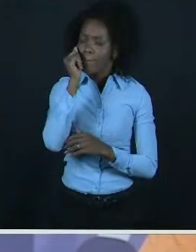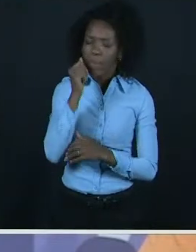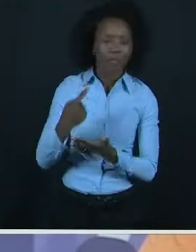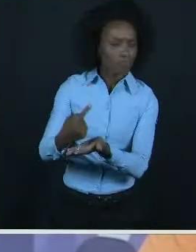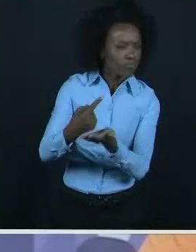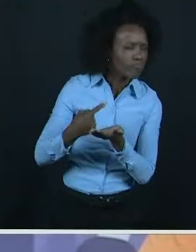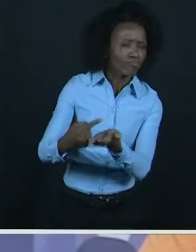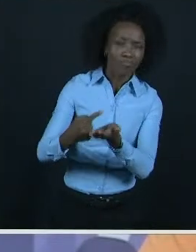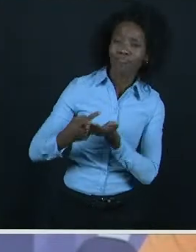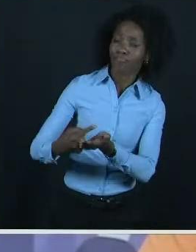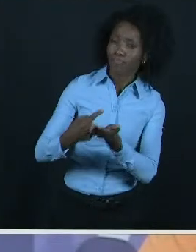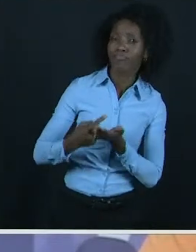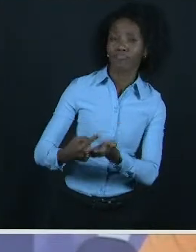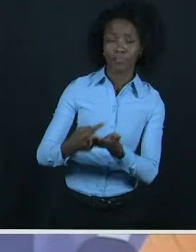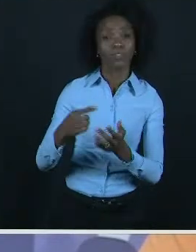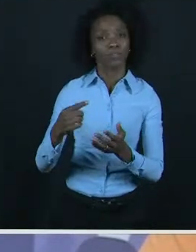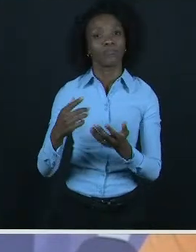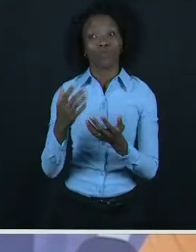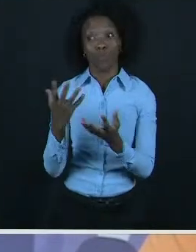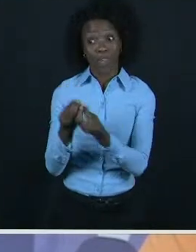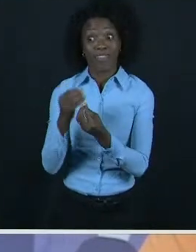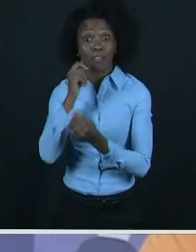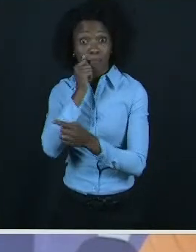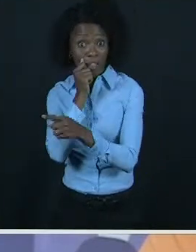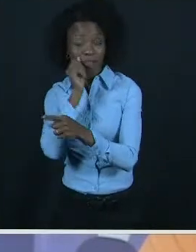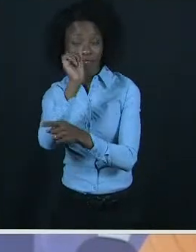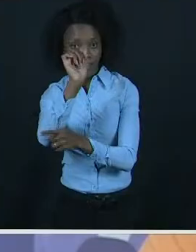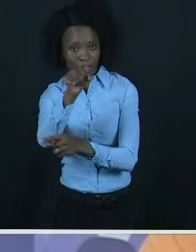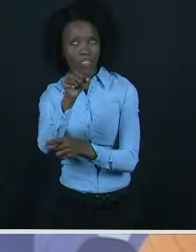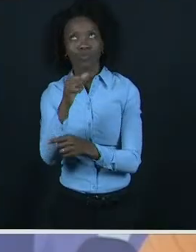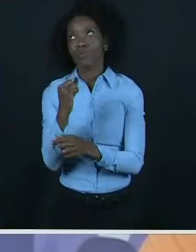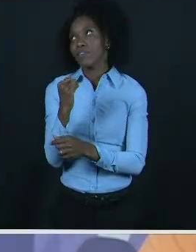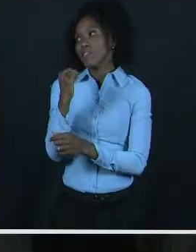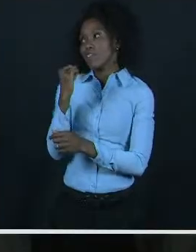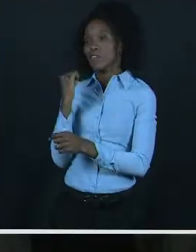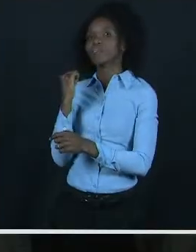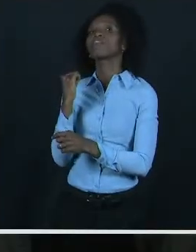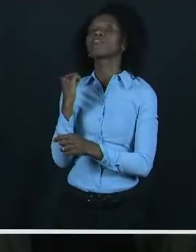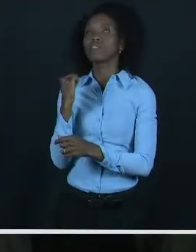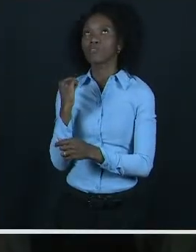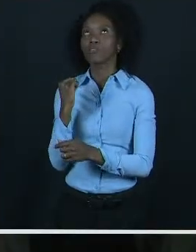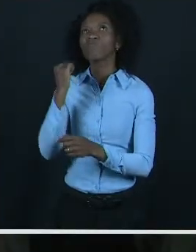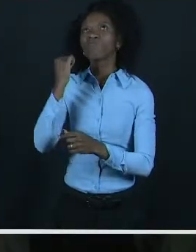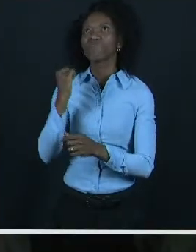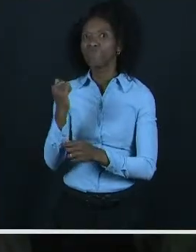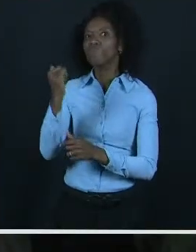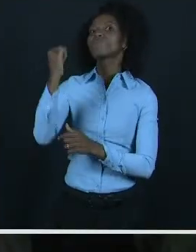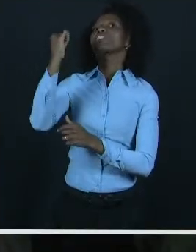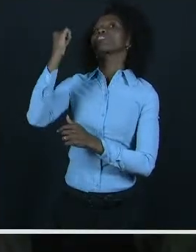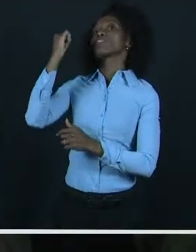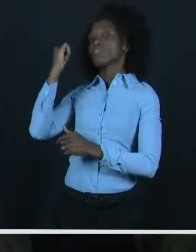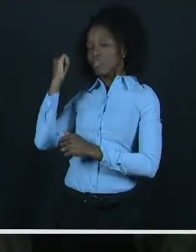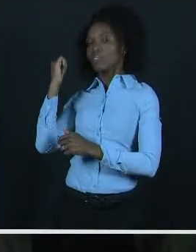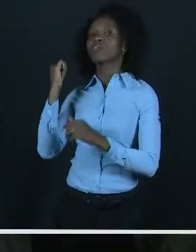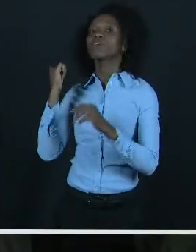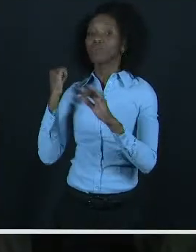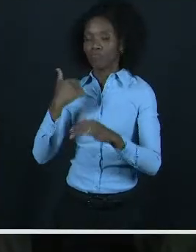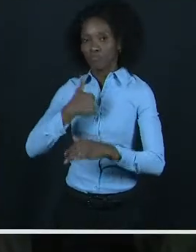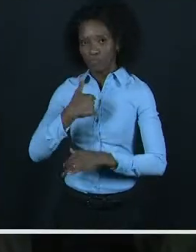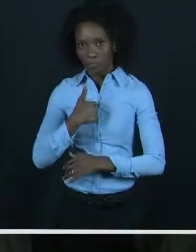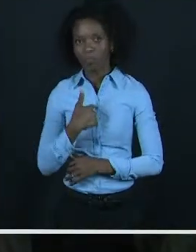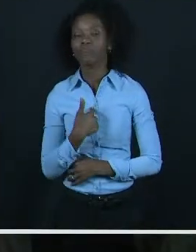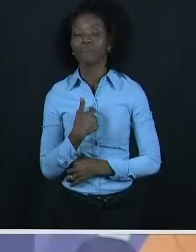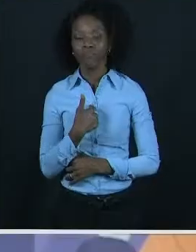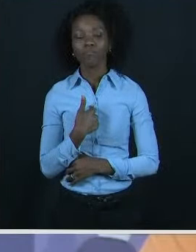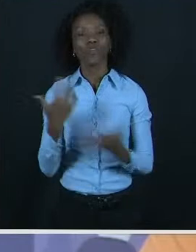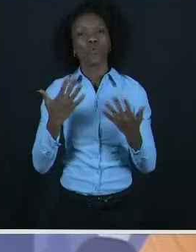dialogues that have been held. Now, yesterday, a day before yesterday, I was